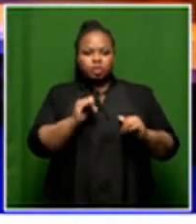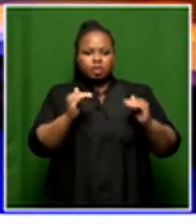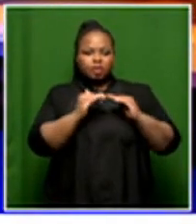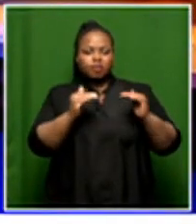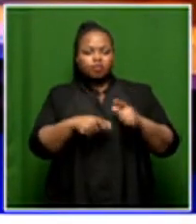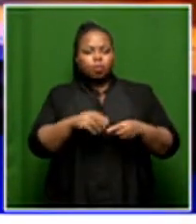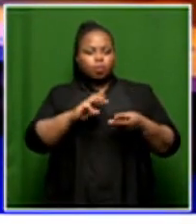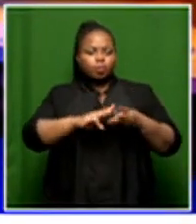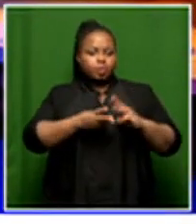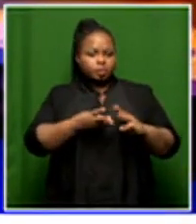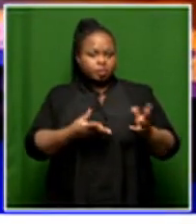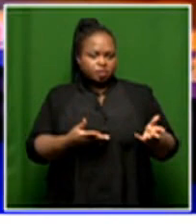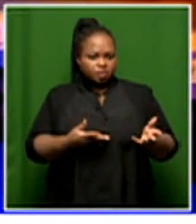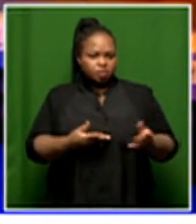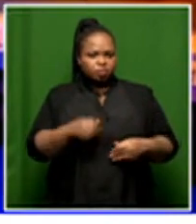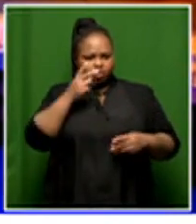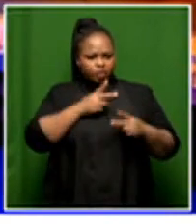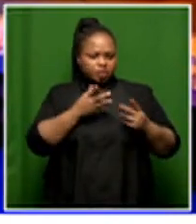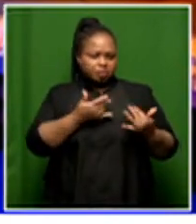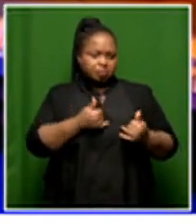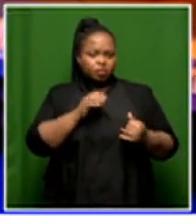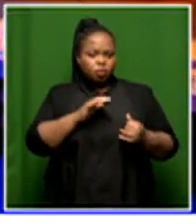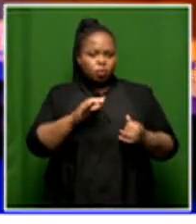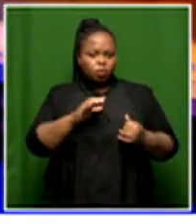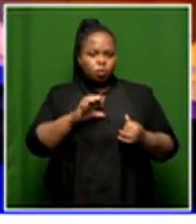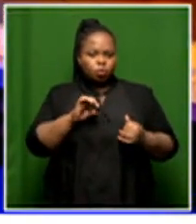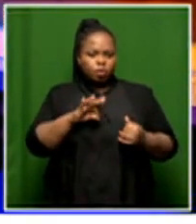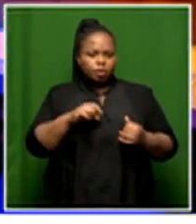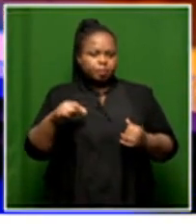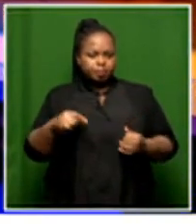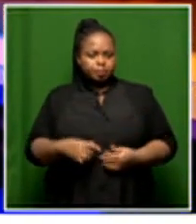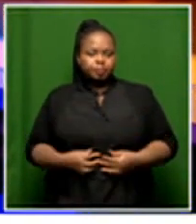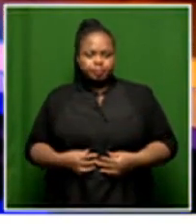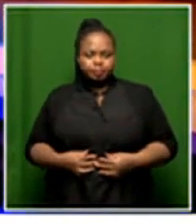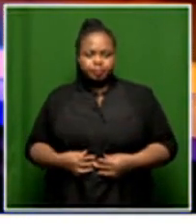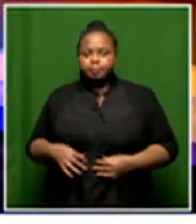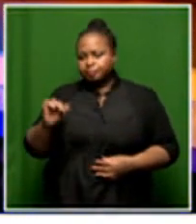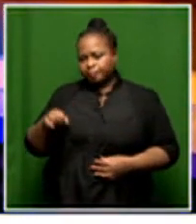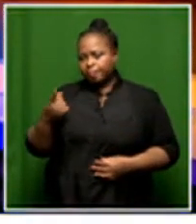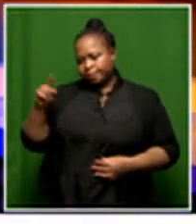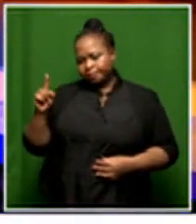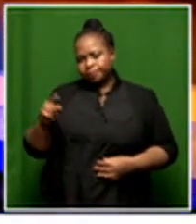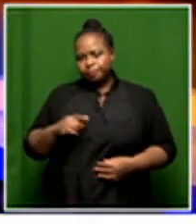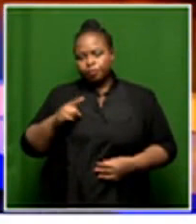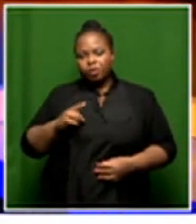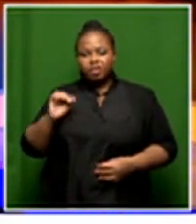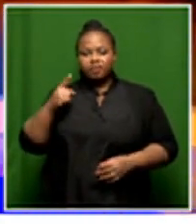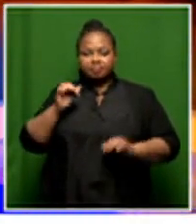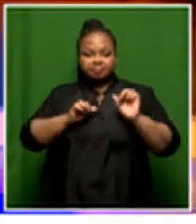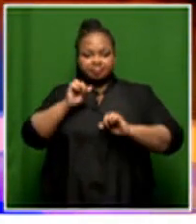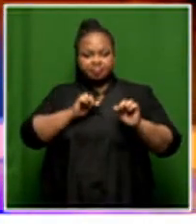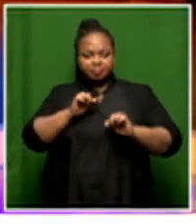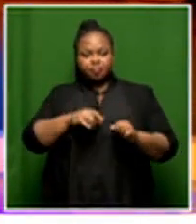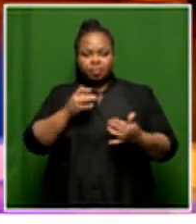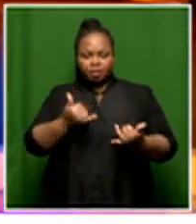it comes to mathematics proficiency as well as coding. Yeah, that's correct. So that first assessment session places